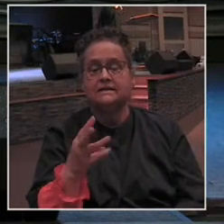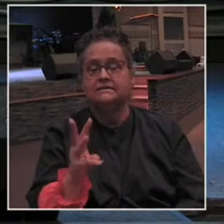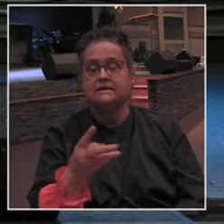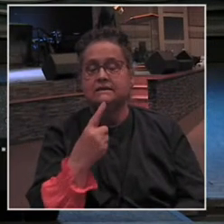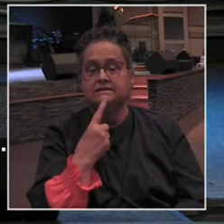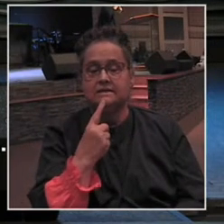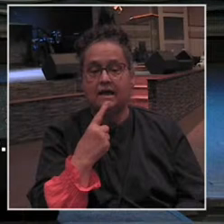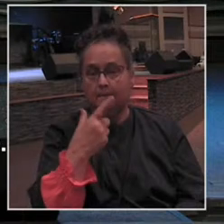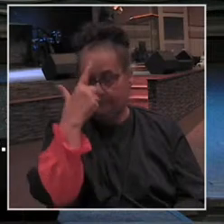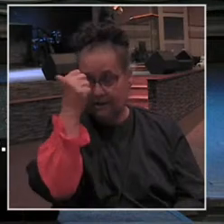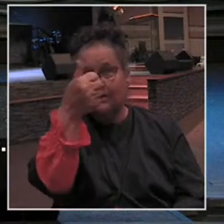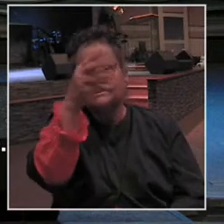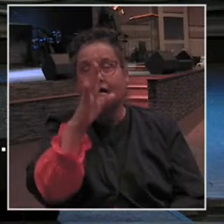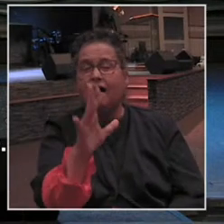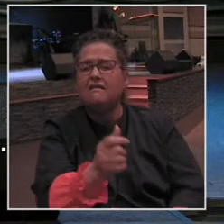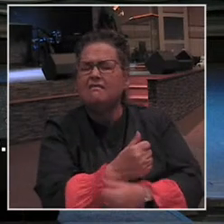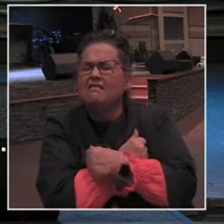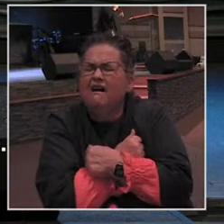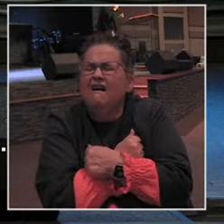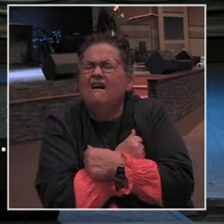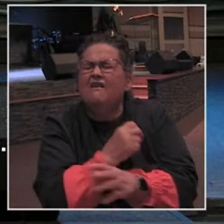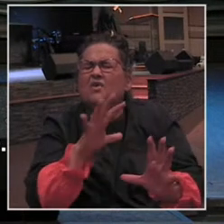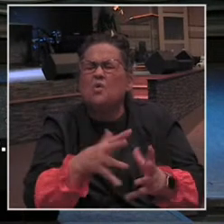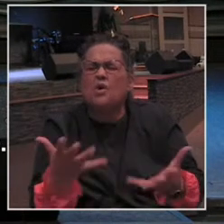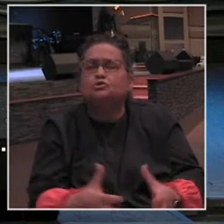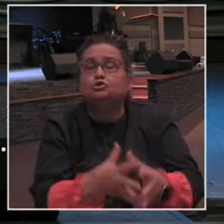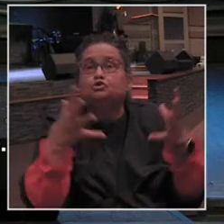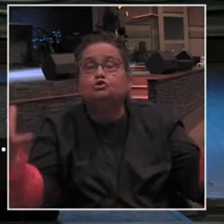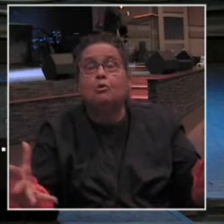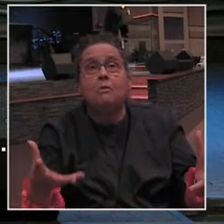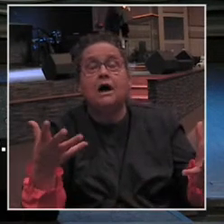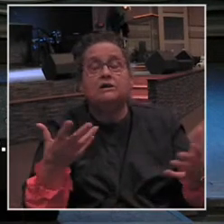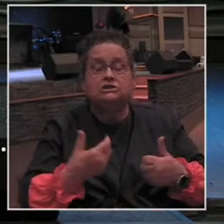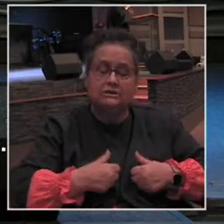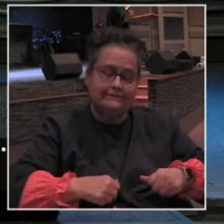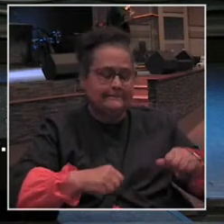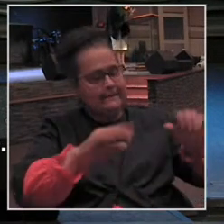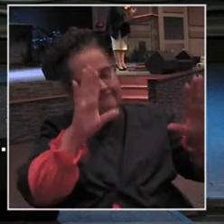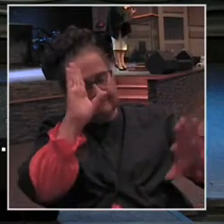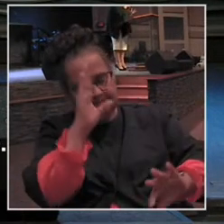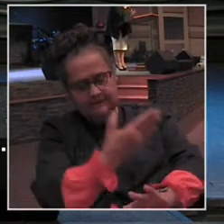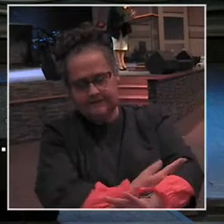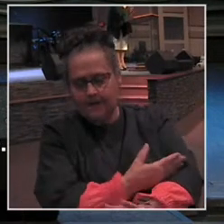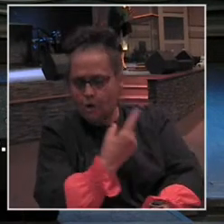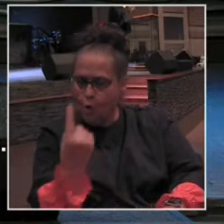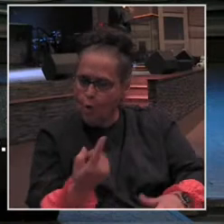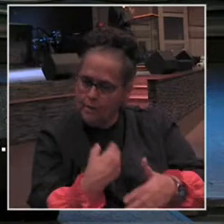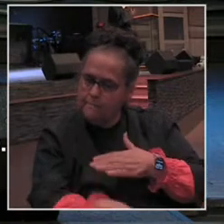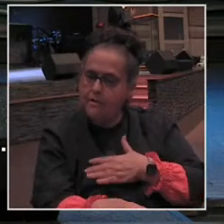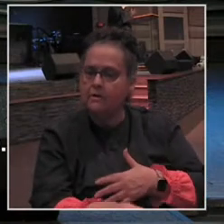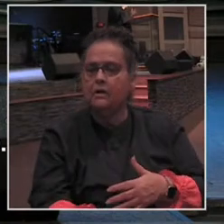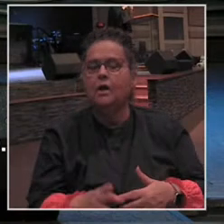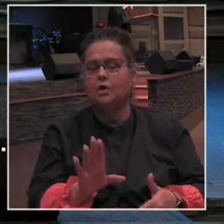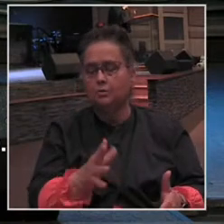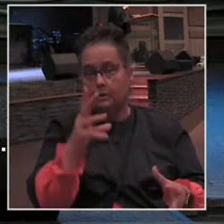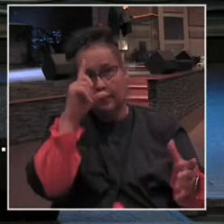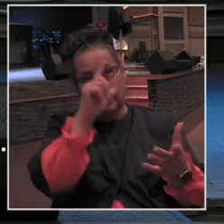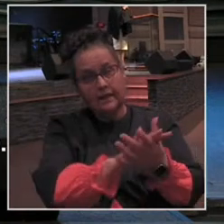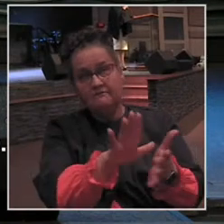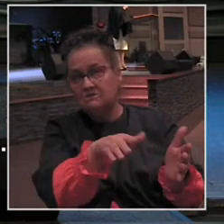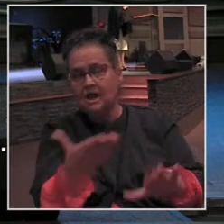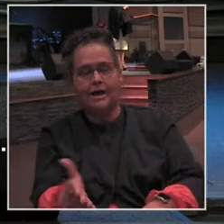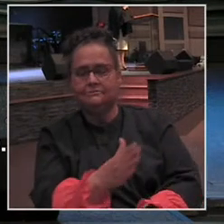says, for God so loved the world that he gave his only begotten son, that whosoever believeth him shall not perish, but